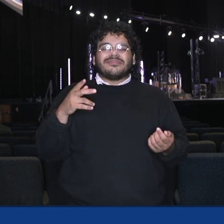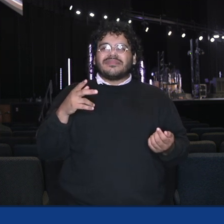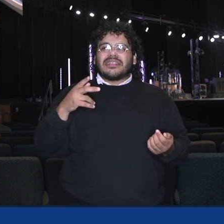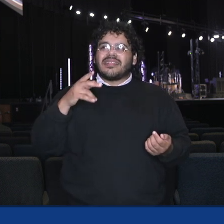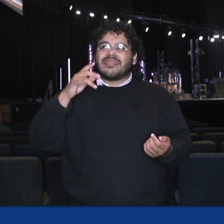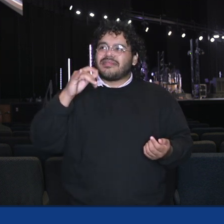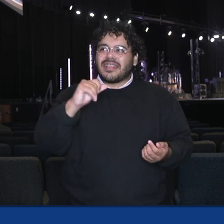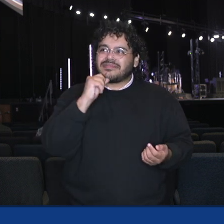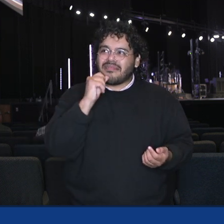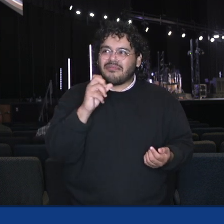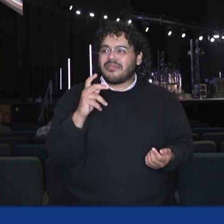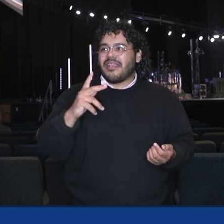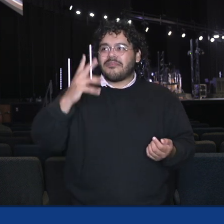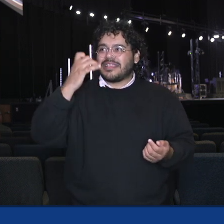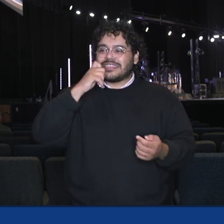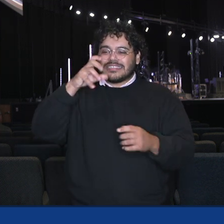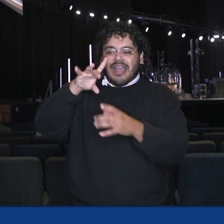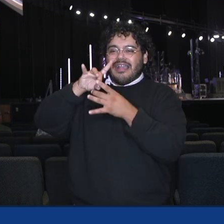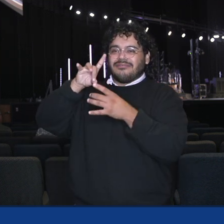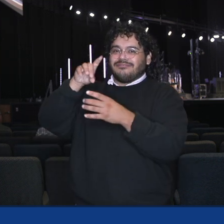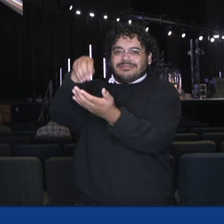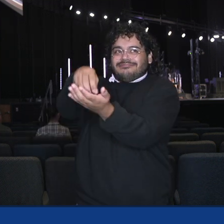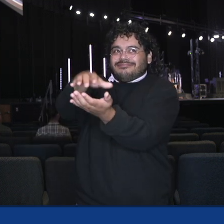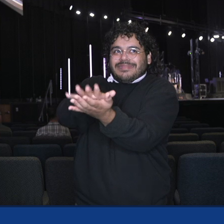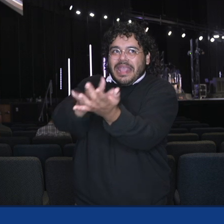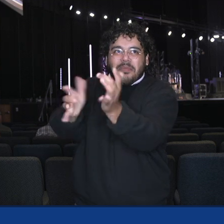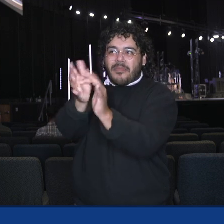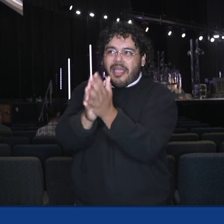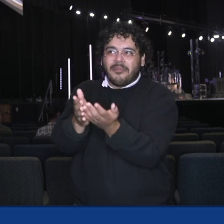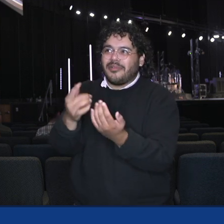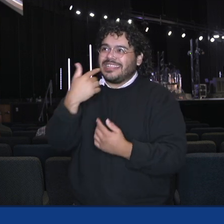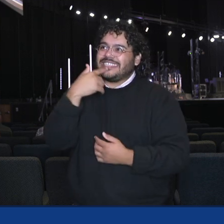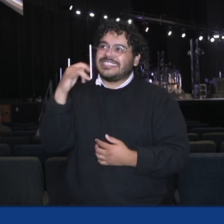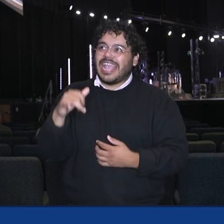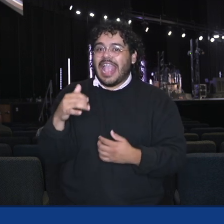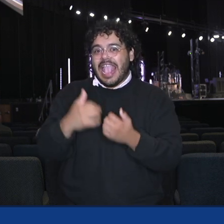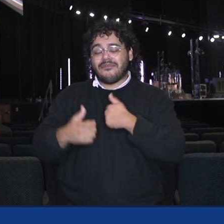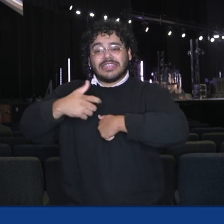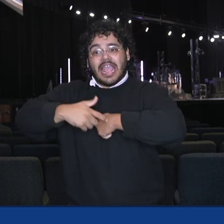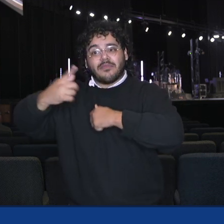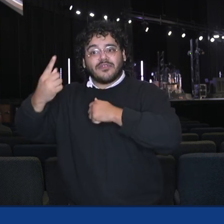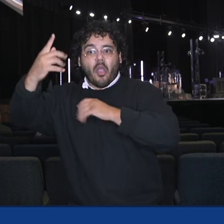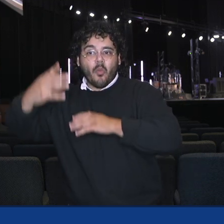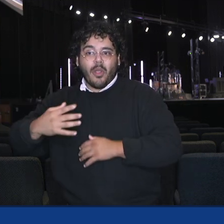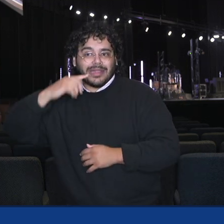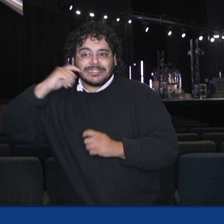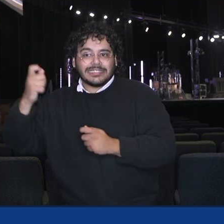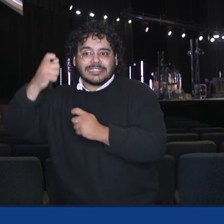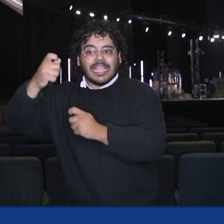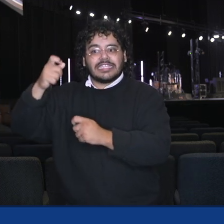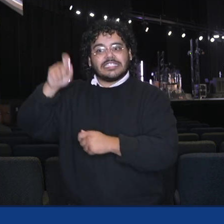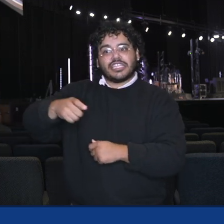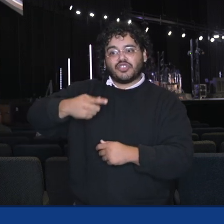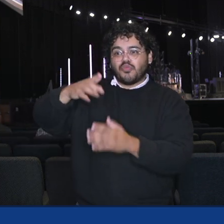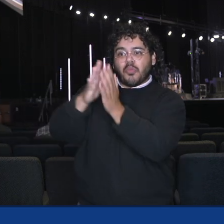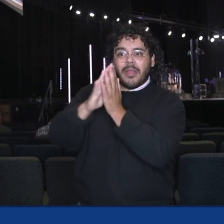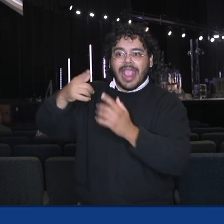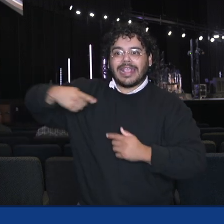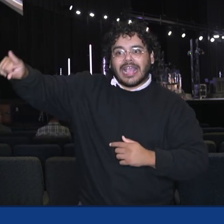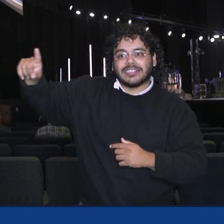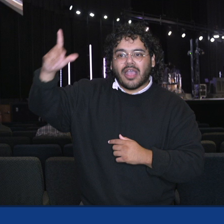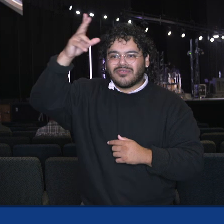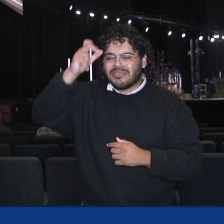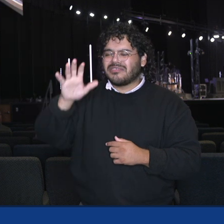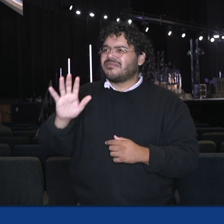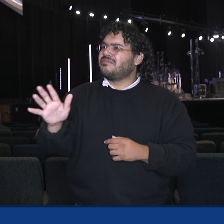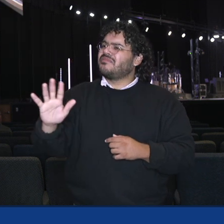Scripture, okay? In this case, In this text, this man's spiritual